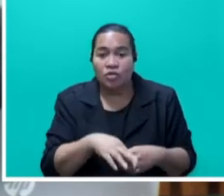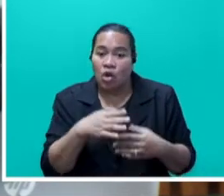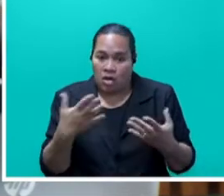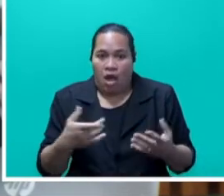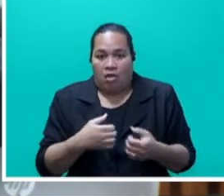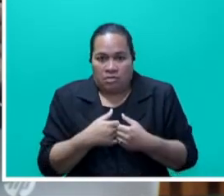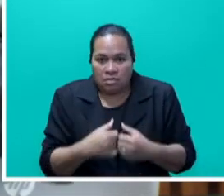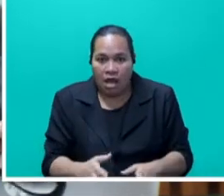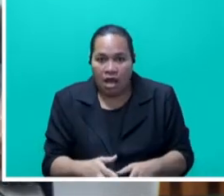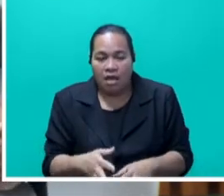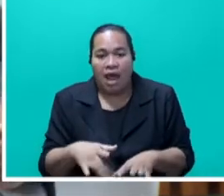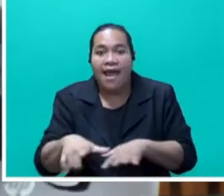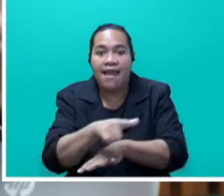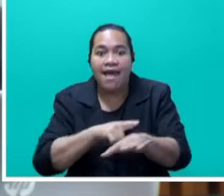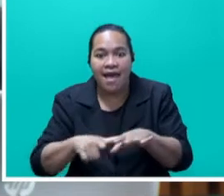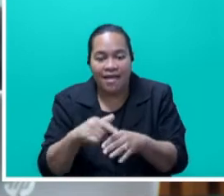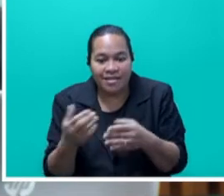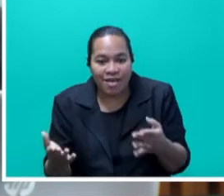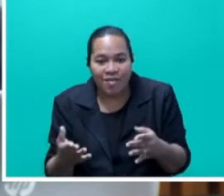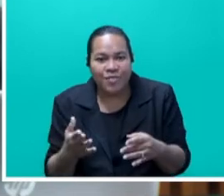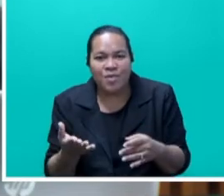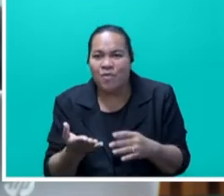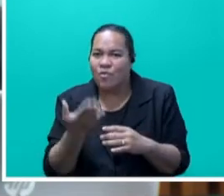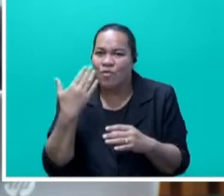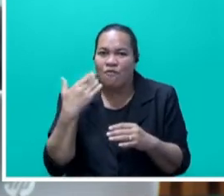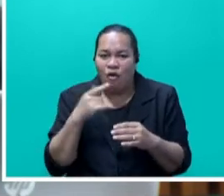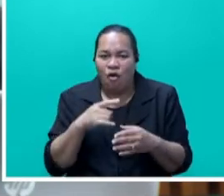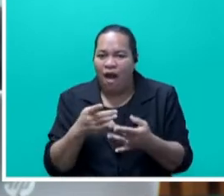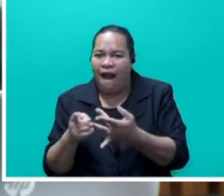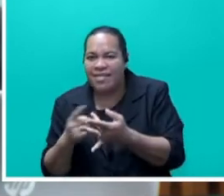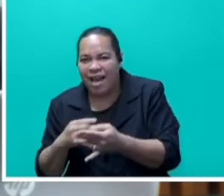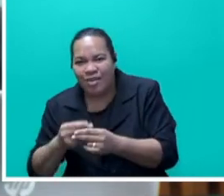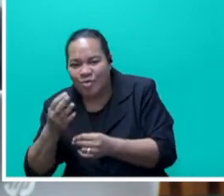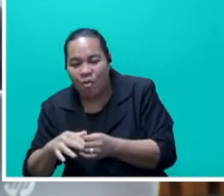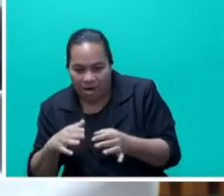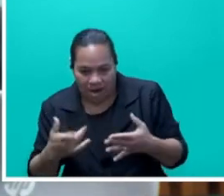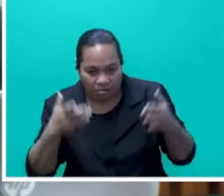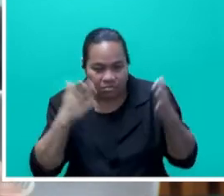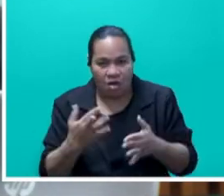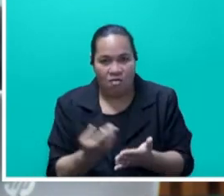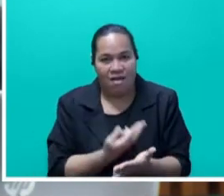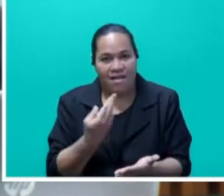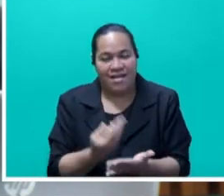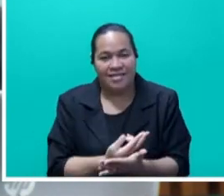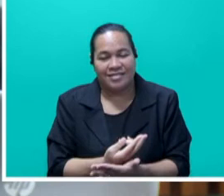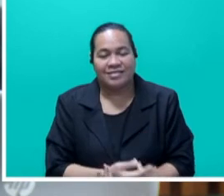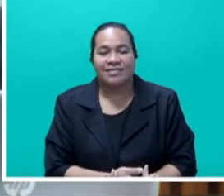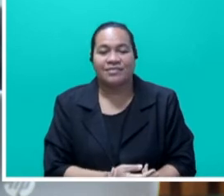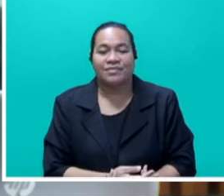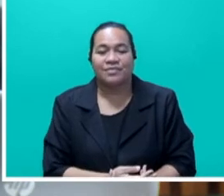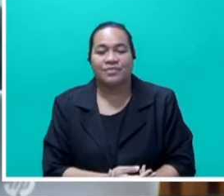land, and land is also being sifted from other crops as well, Mr. Speaker said. Mr. Speaker said, we have